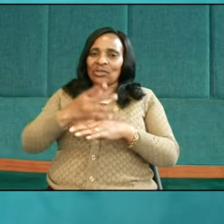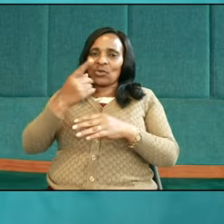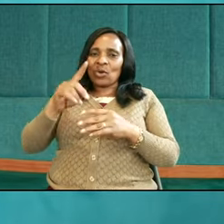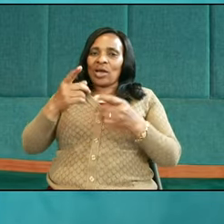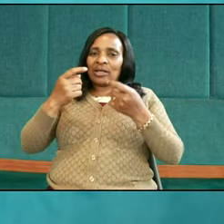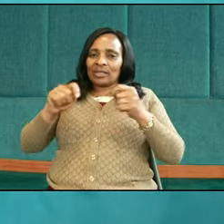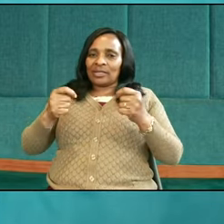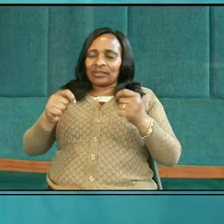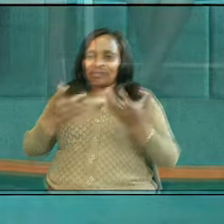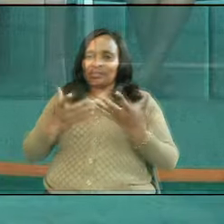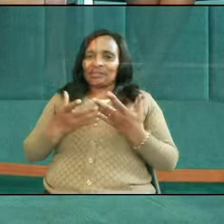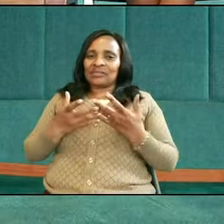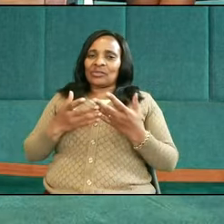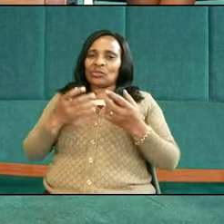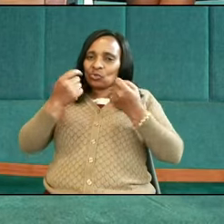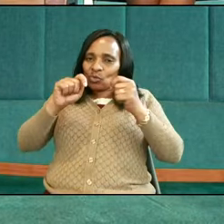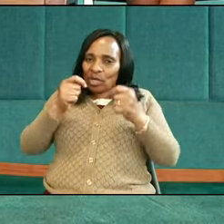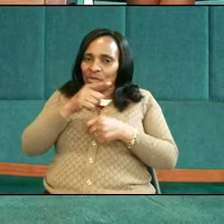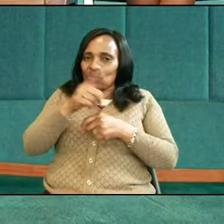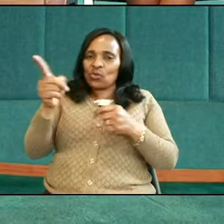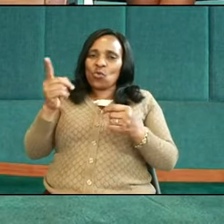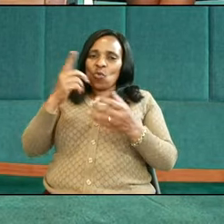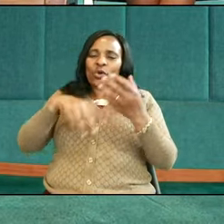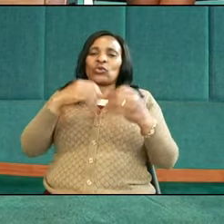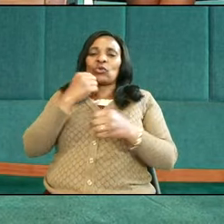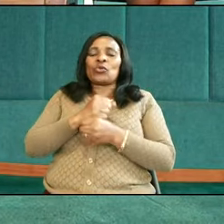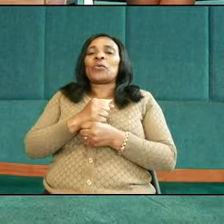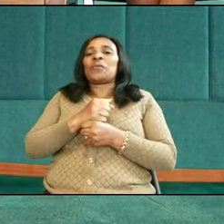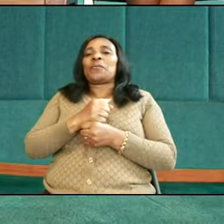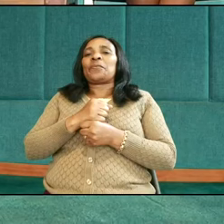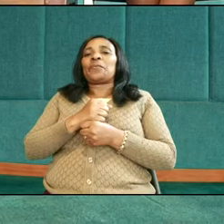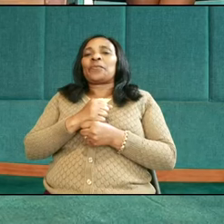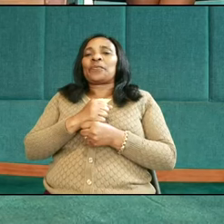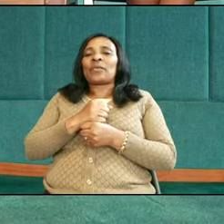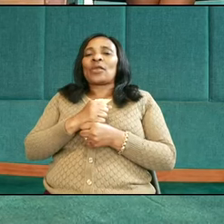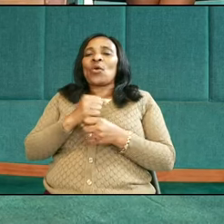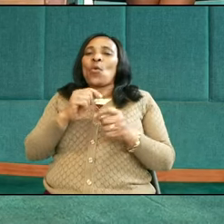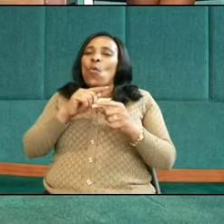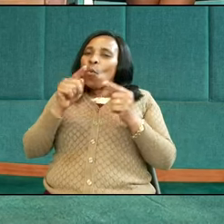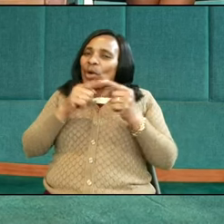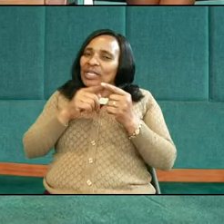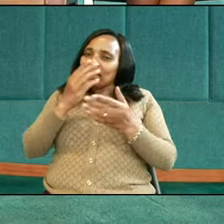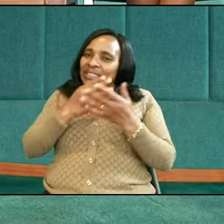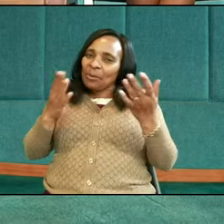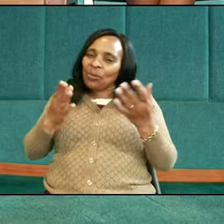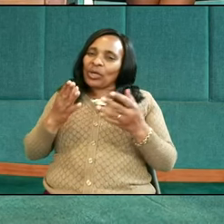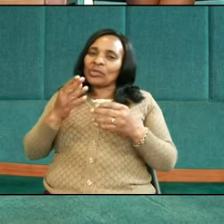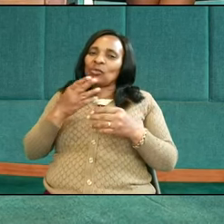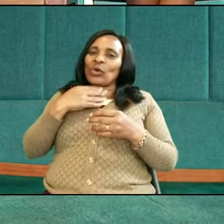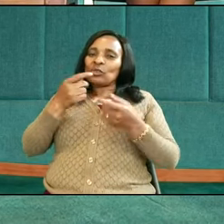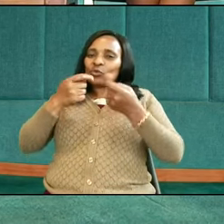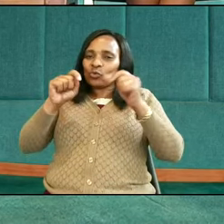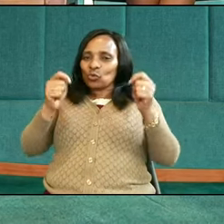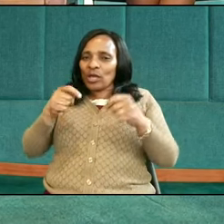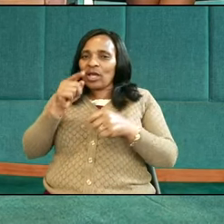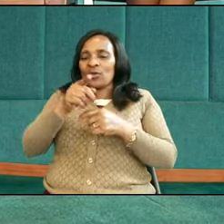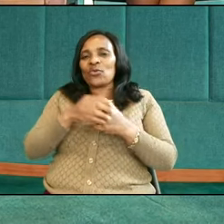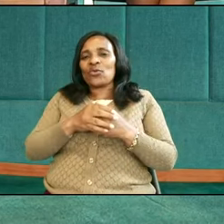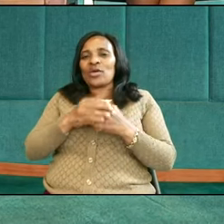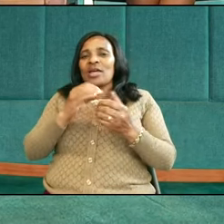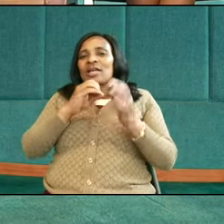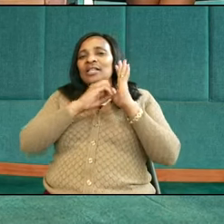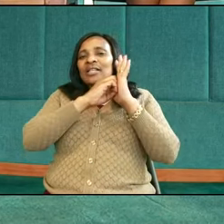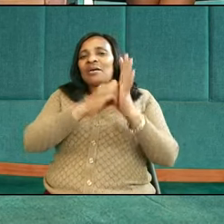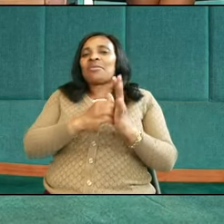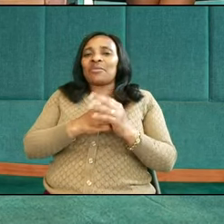Mm. What do you do? That's a good one. We'll start here with Kim. What do you do when somebody is trying to cheat off your test? You're in an exam room, you see